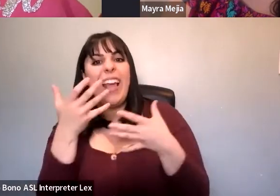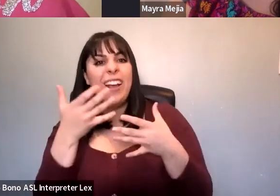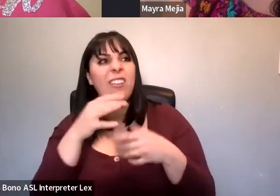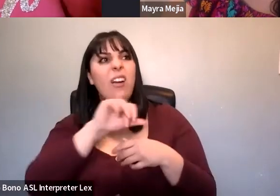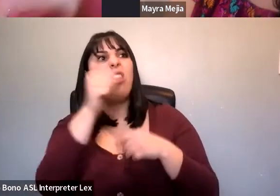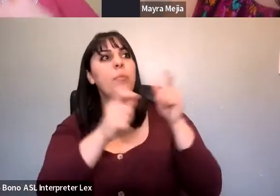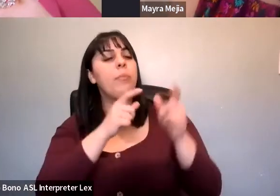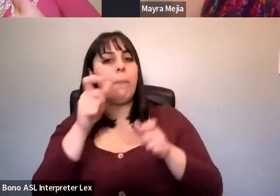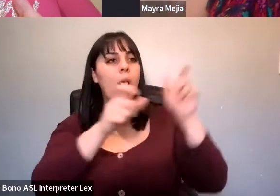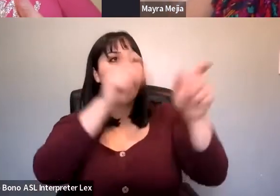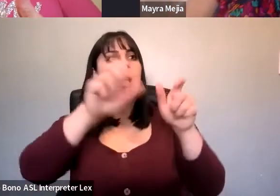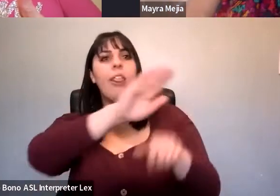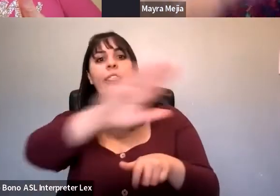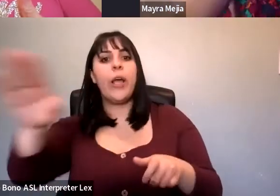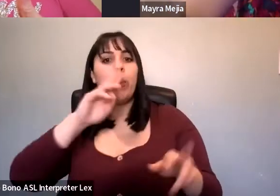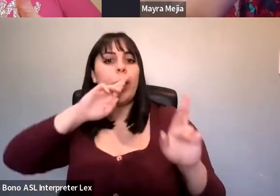negative stigma of the word fat,